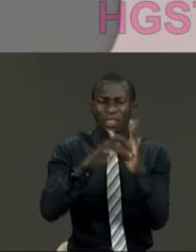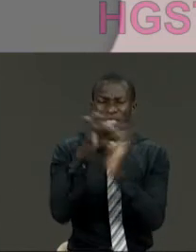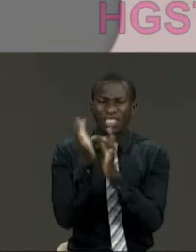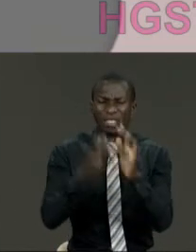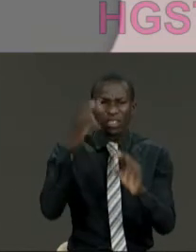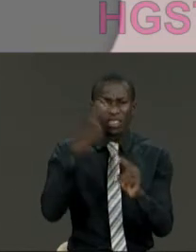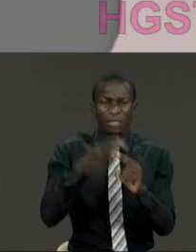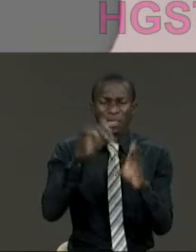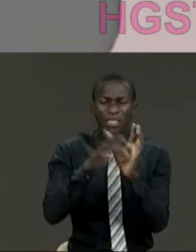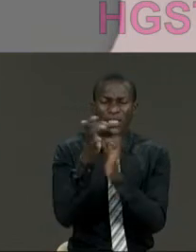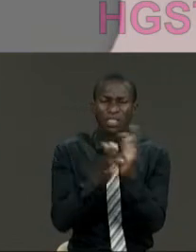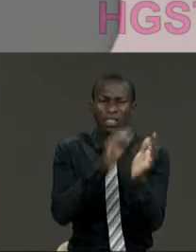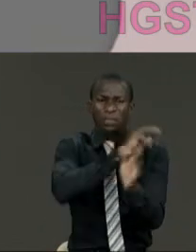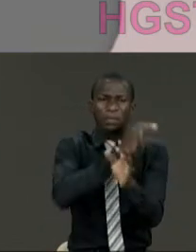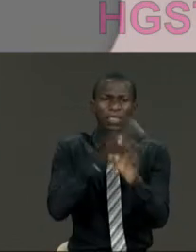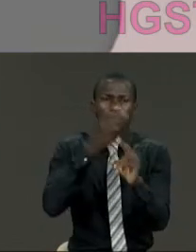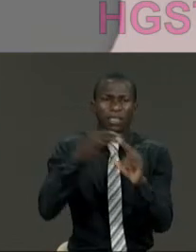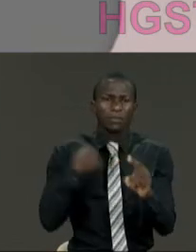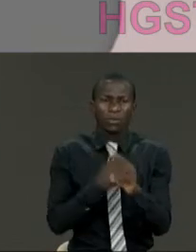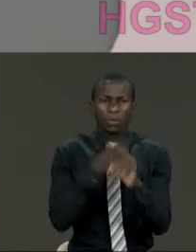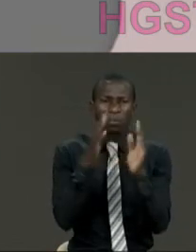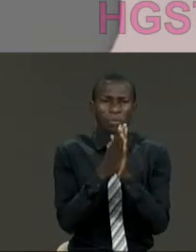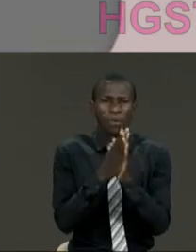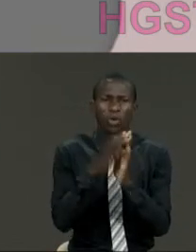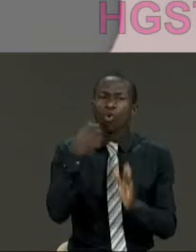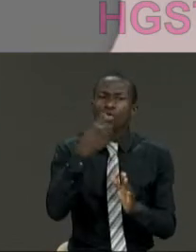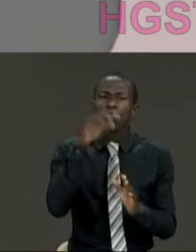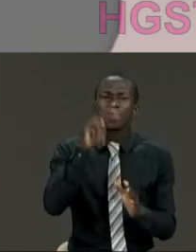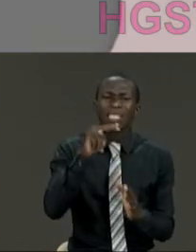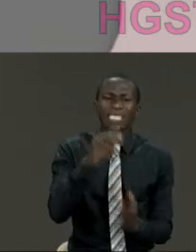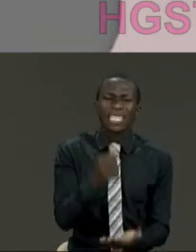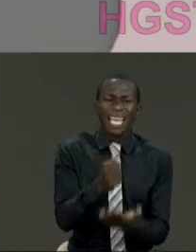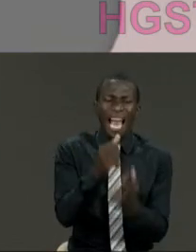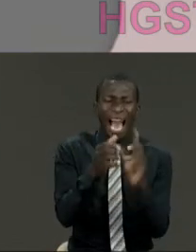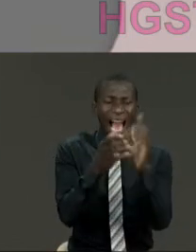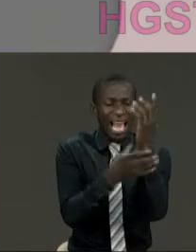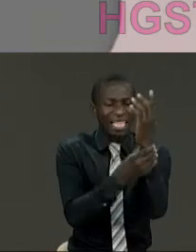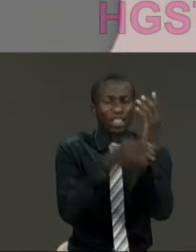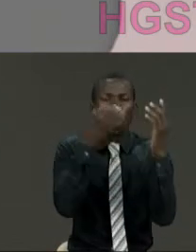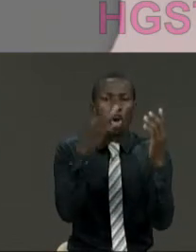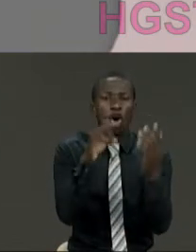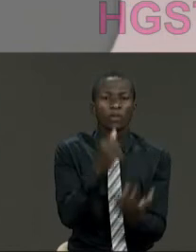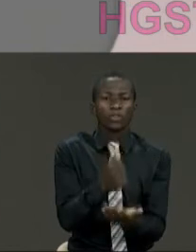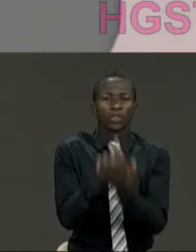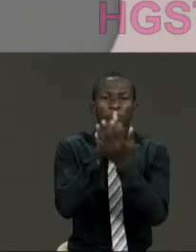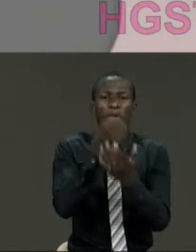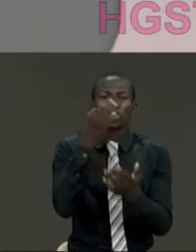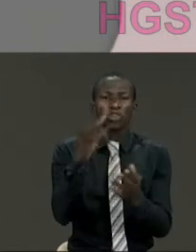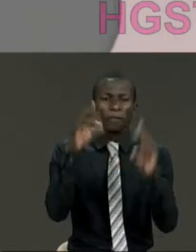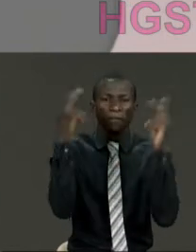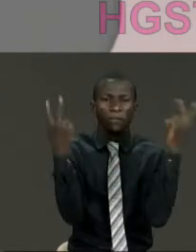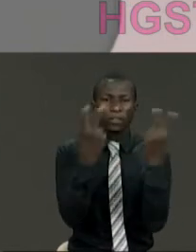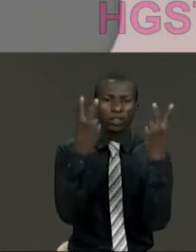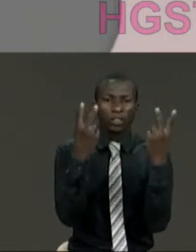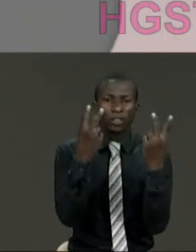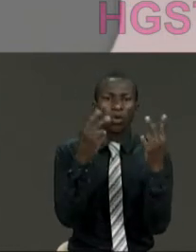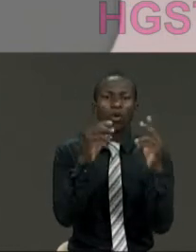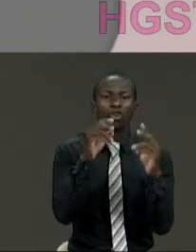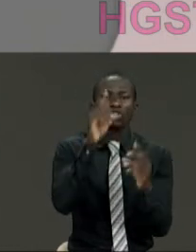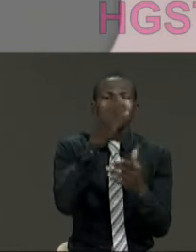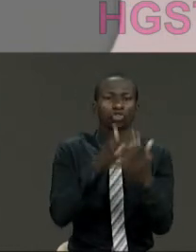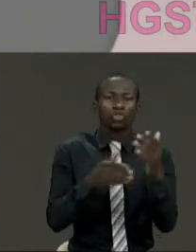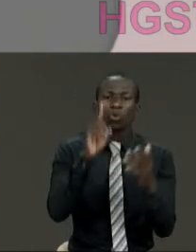are prayed. Amen. Who need his hand of support and victory? The one that is down with